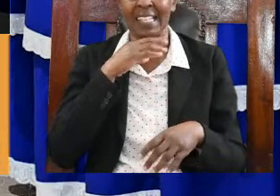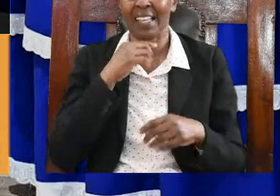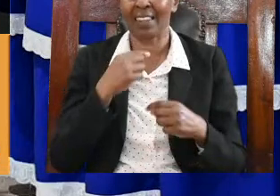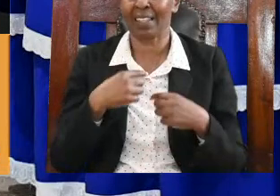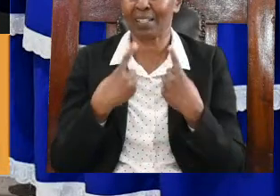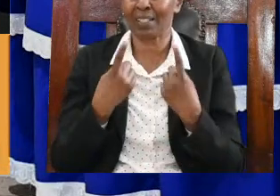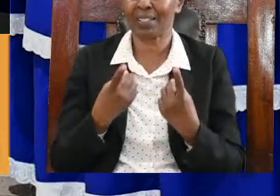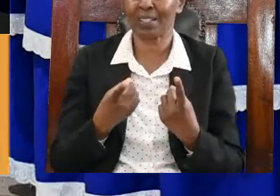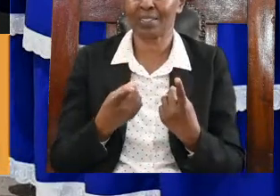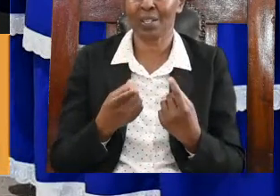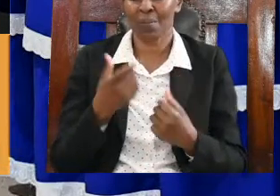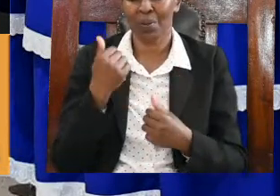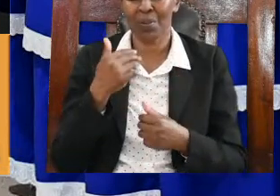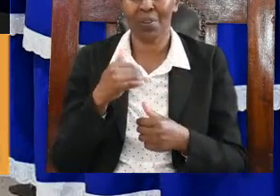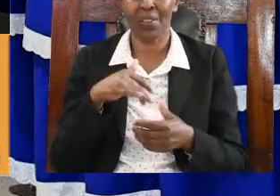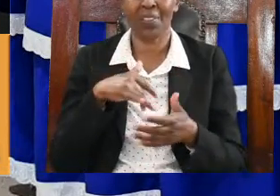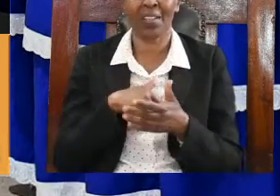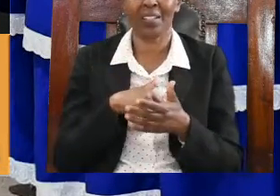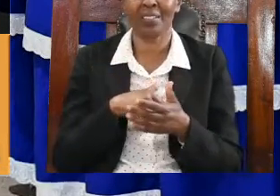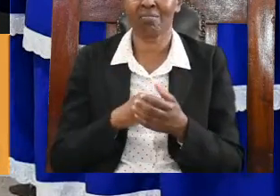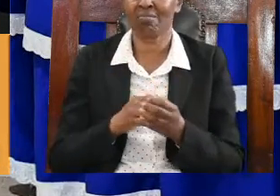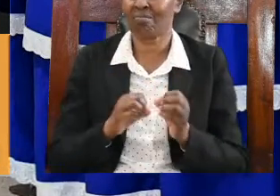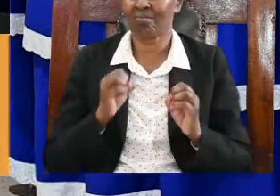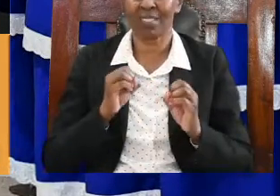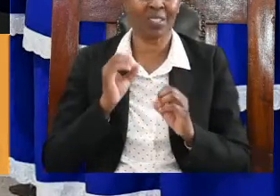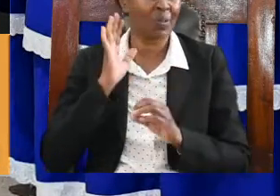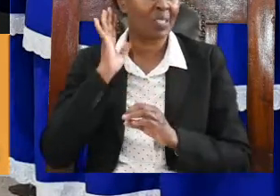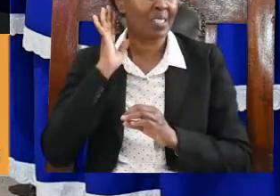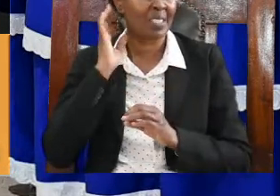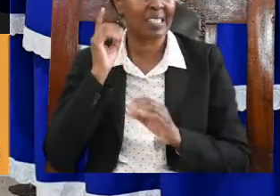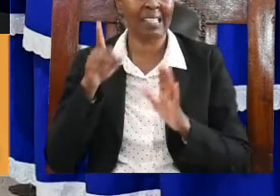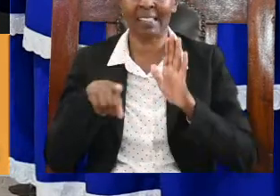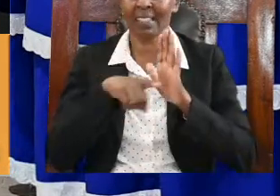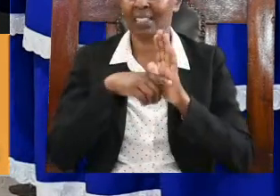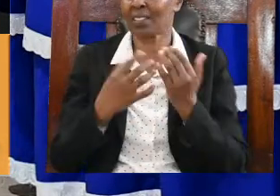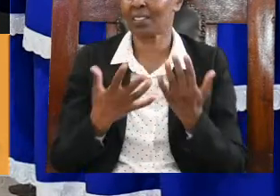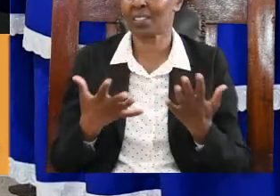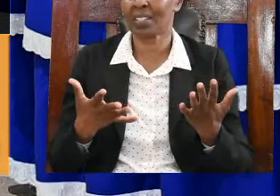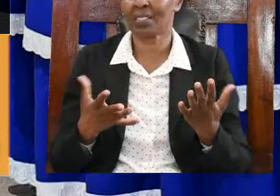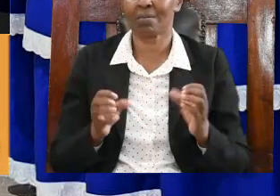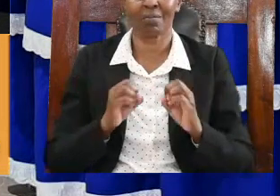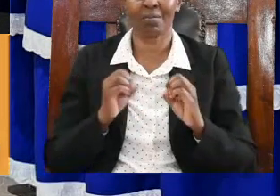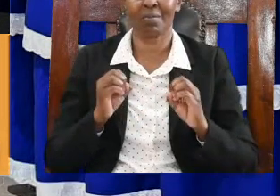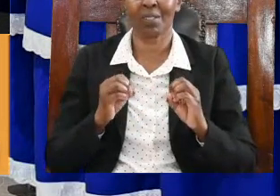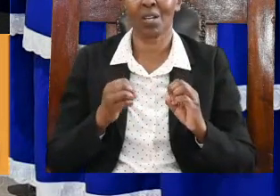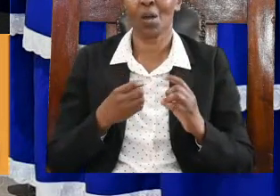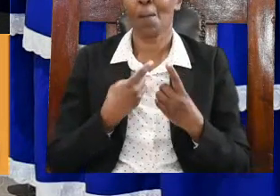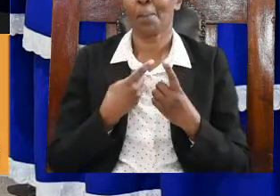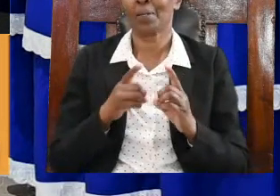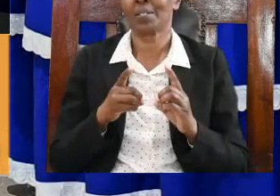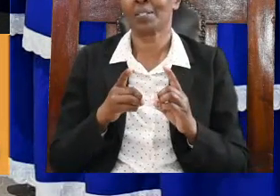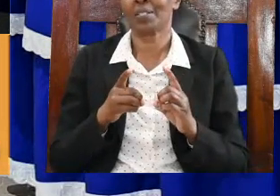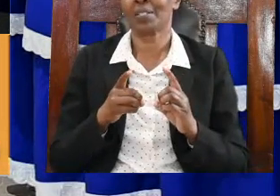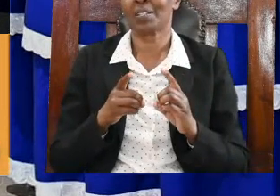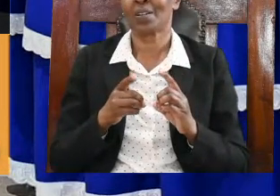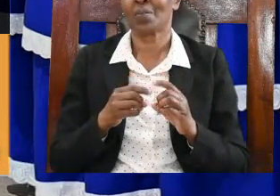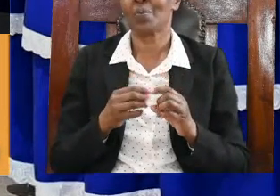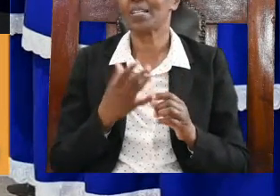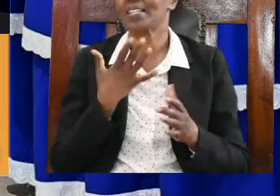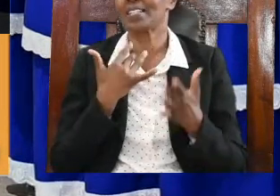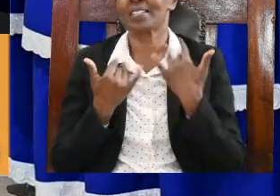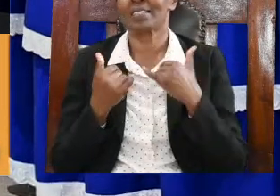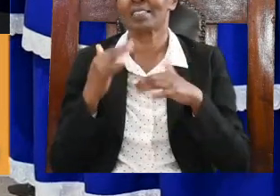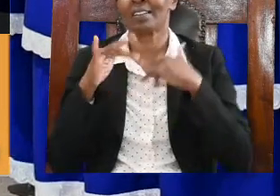sababu we don't want that. Hatutaki kusikia negative things, but we want heaven, don't we? We want heaven.